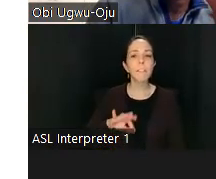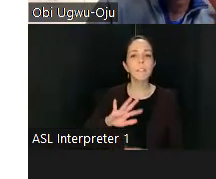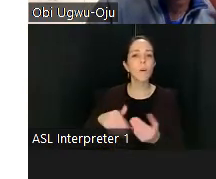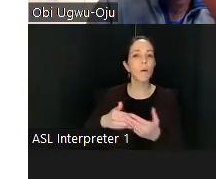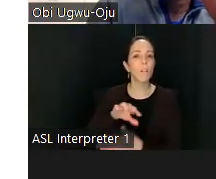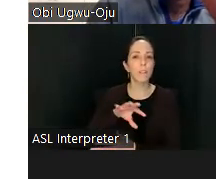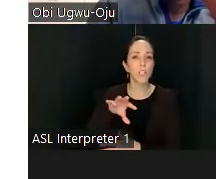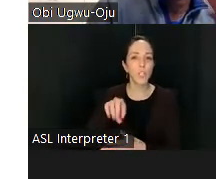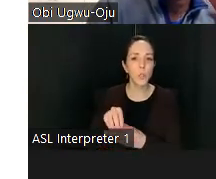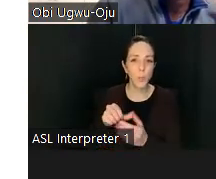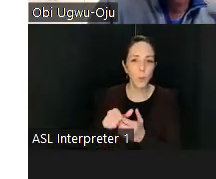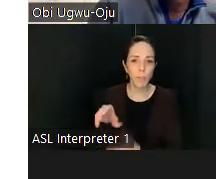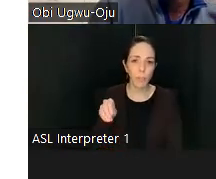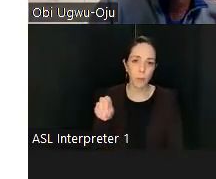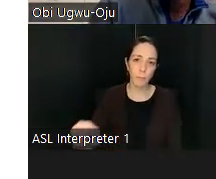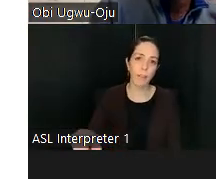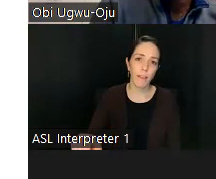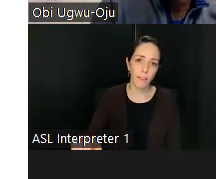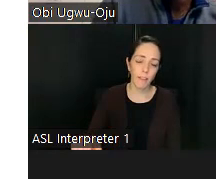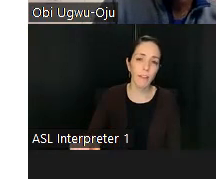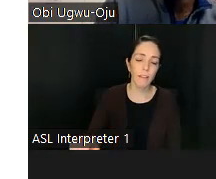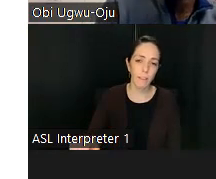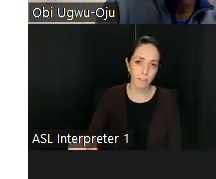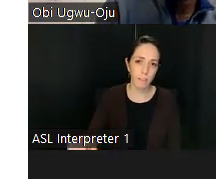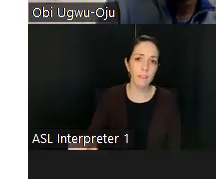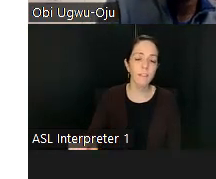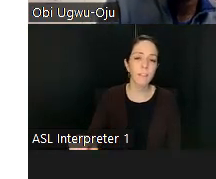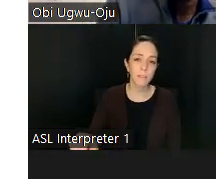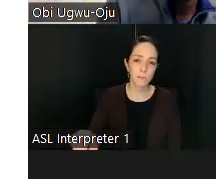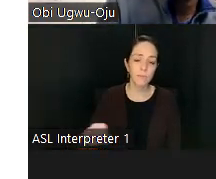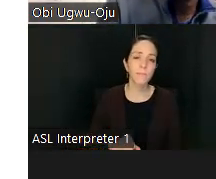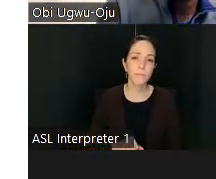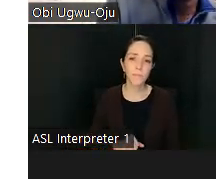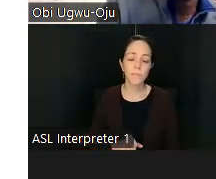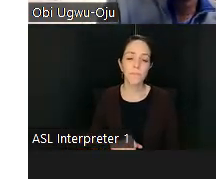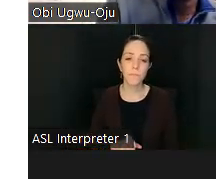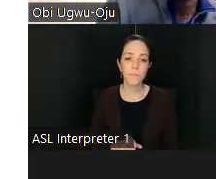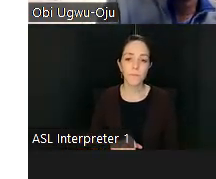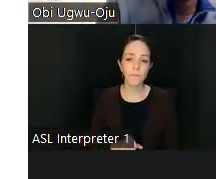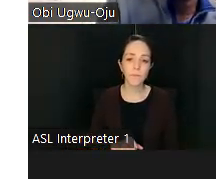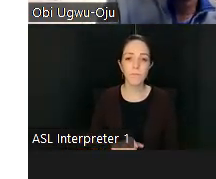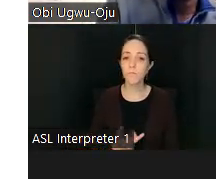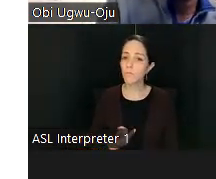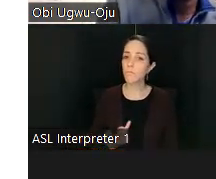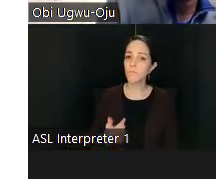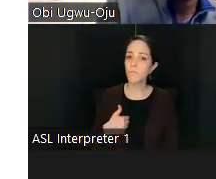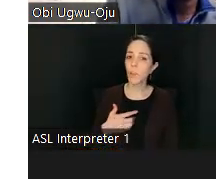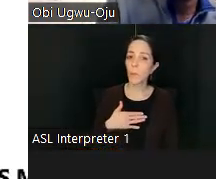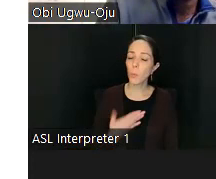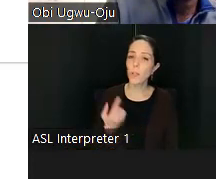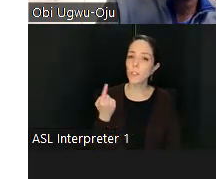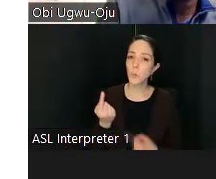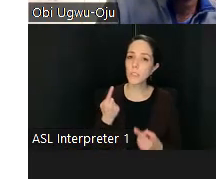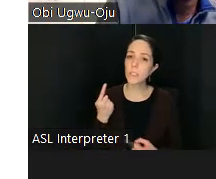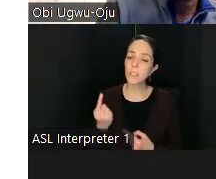generally in their compensation as a one package deal. And I'm very open to considering, depending on what